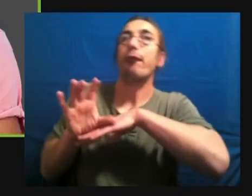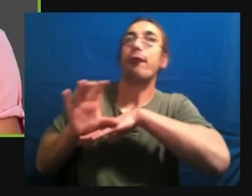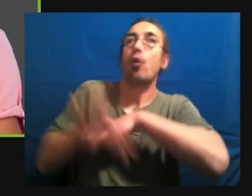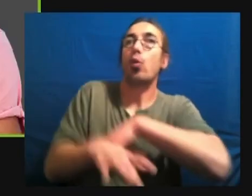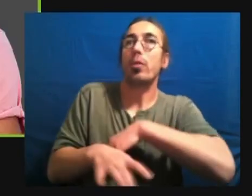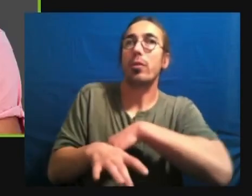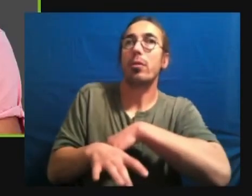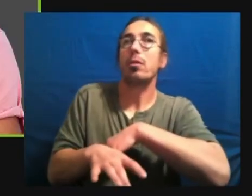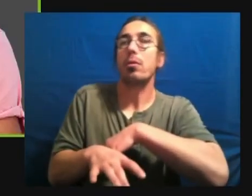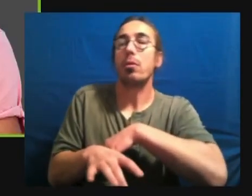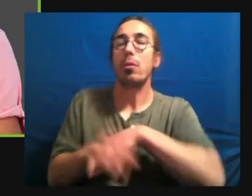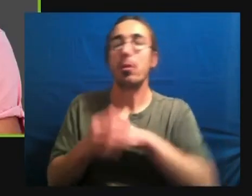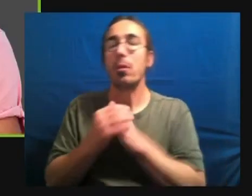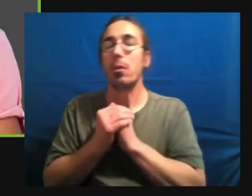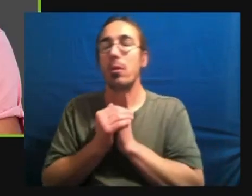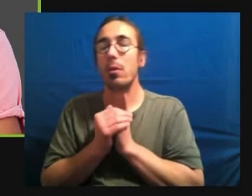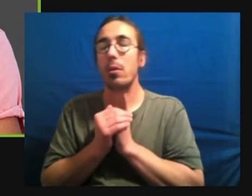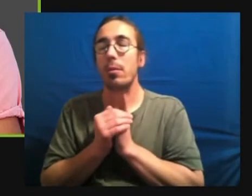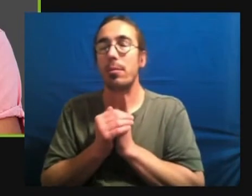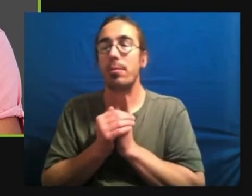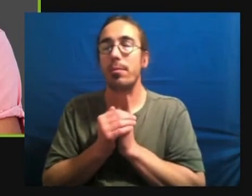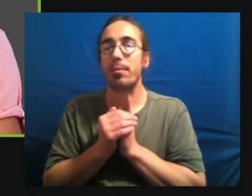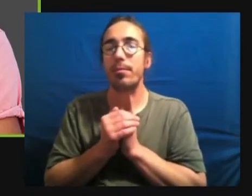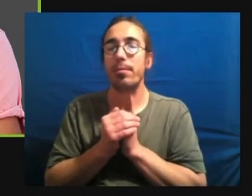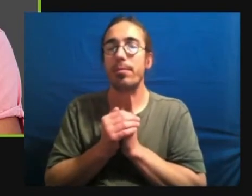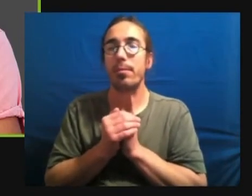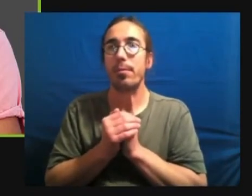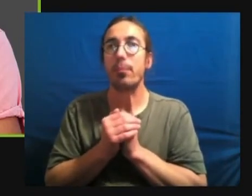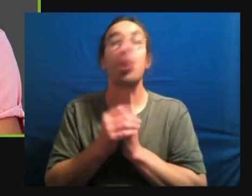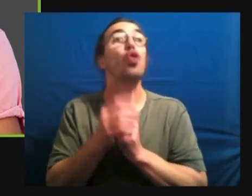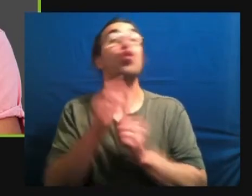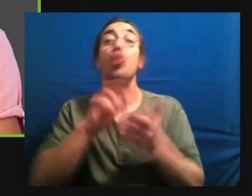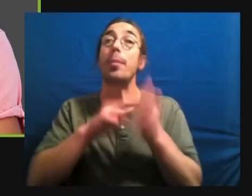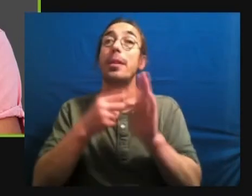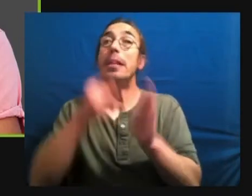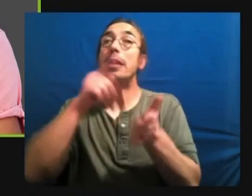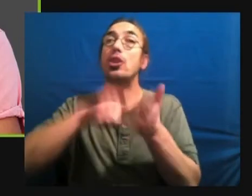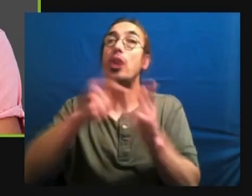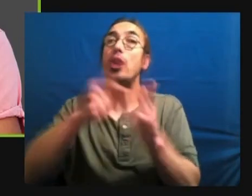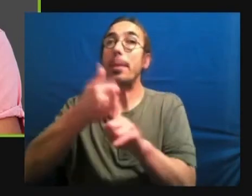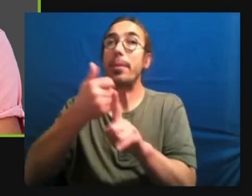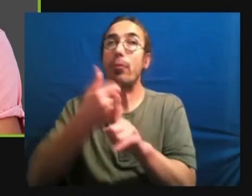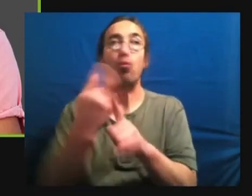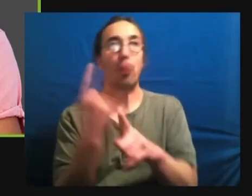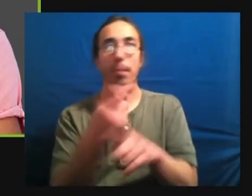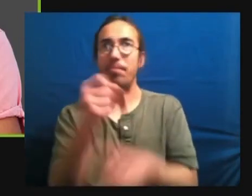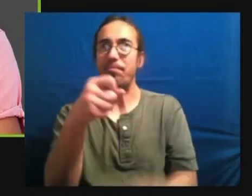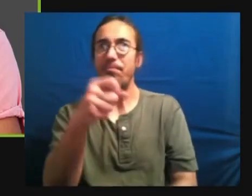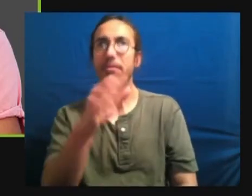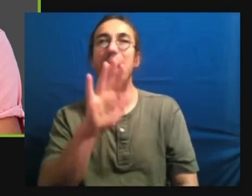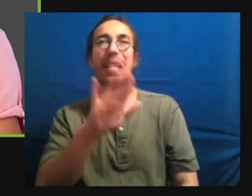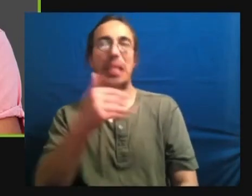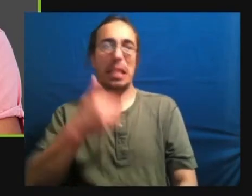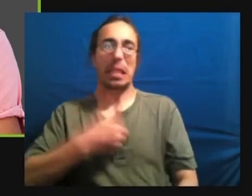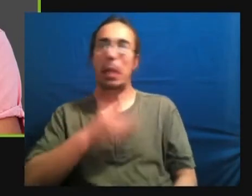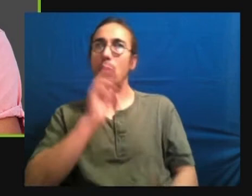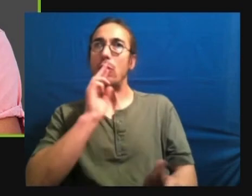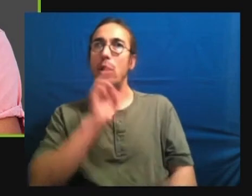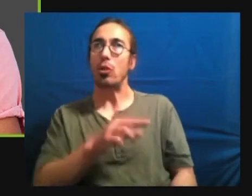So he's checking himself. Yes, his gut reaction could maintain